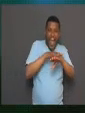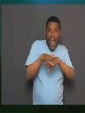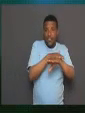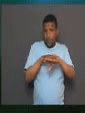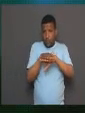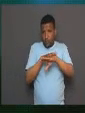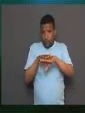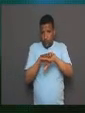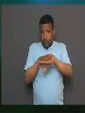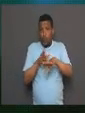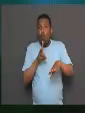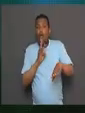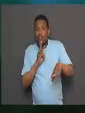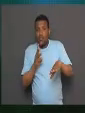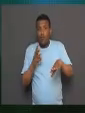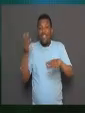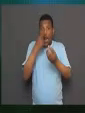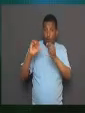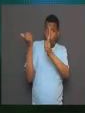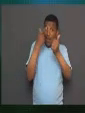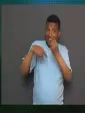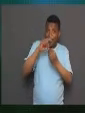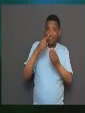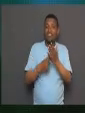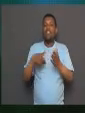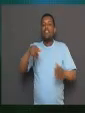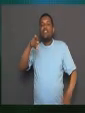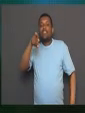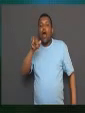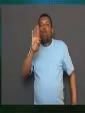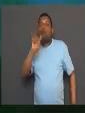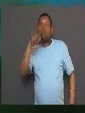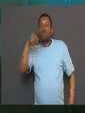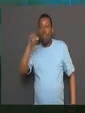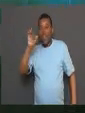weather, we would write troposphere.